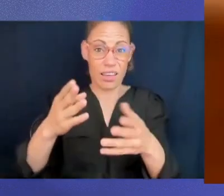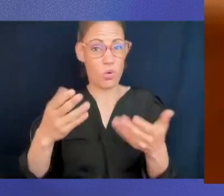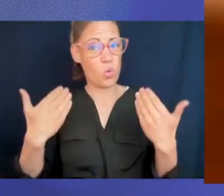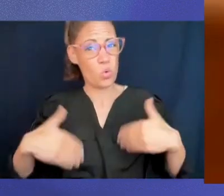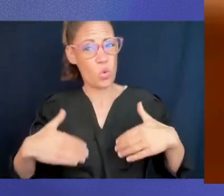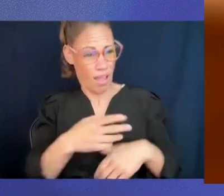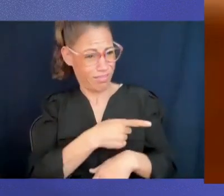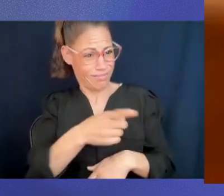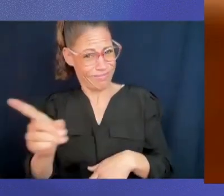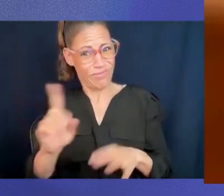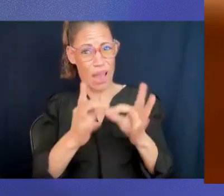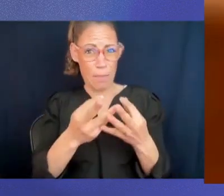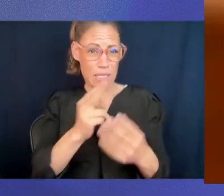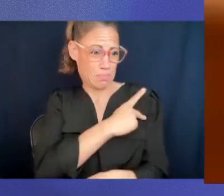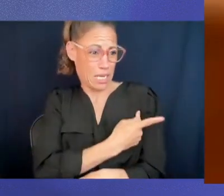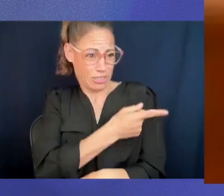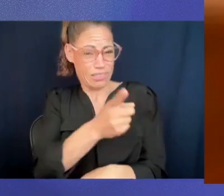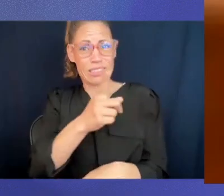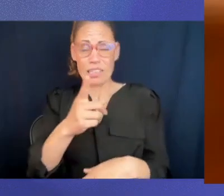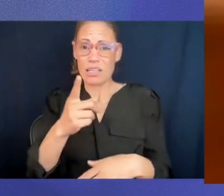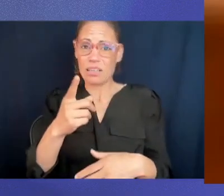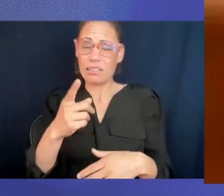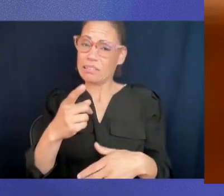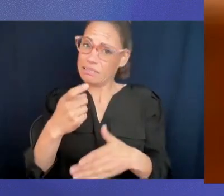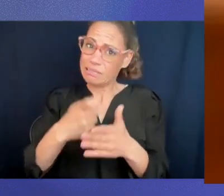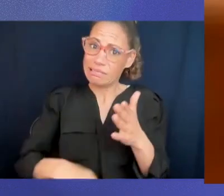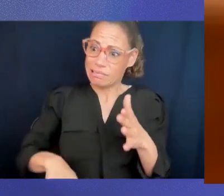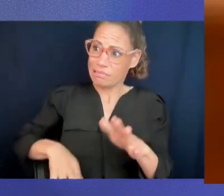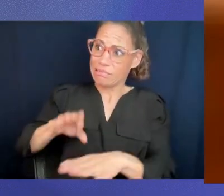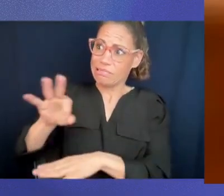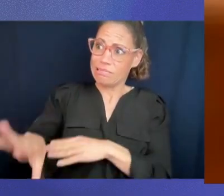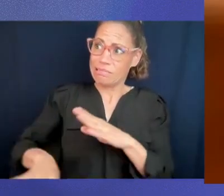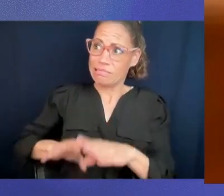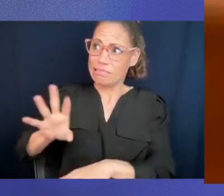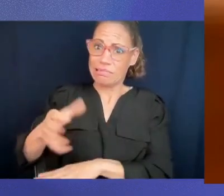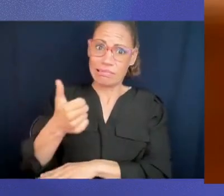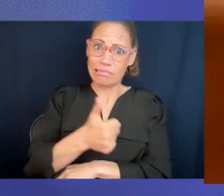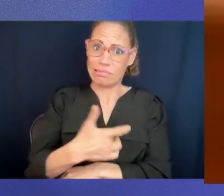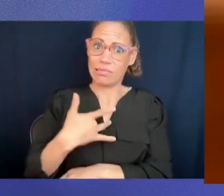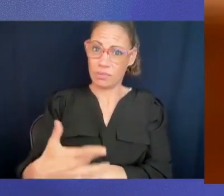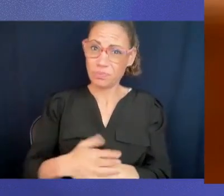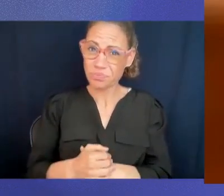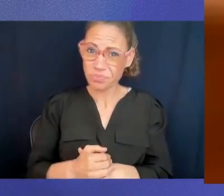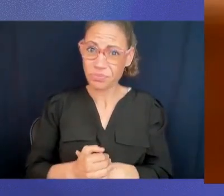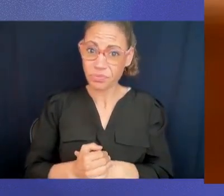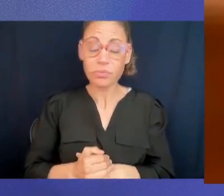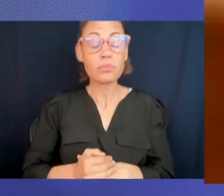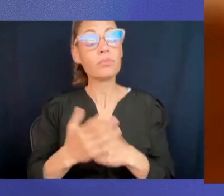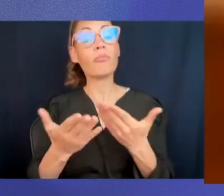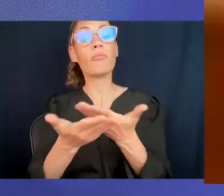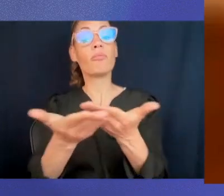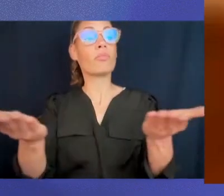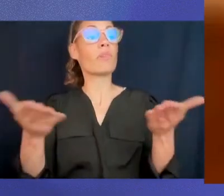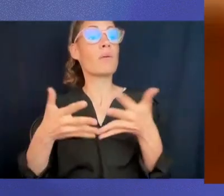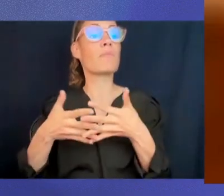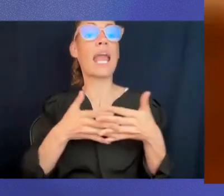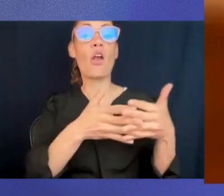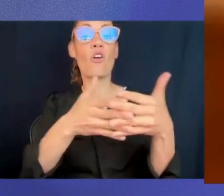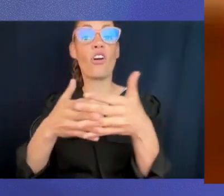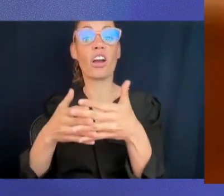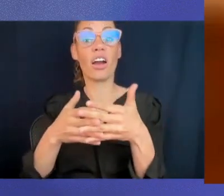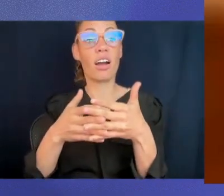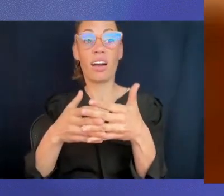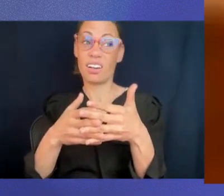pockets. And as is far often true in America still, in almost any